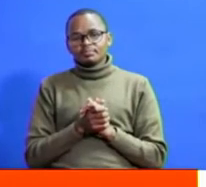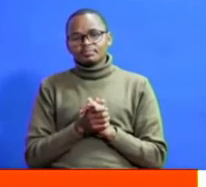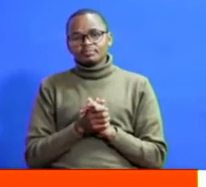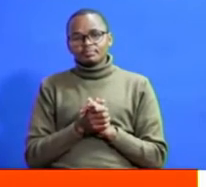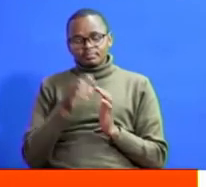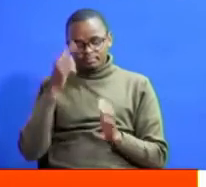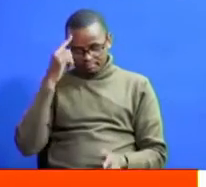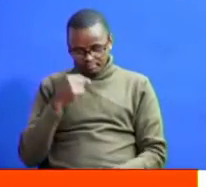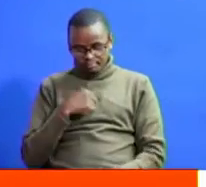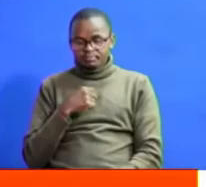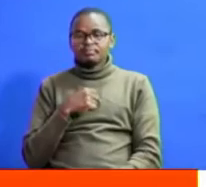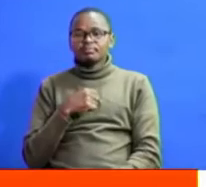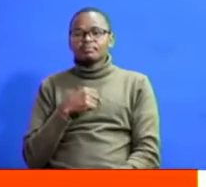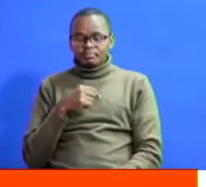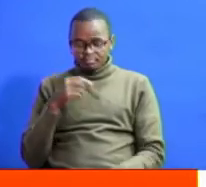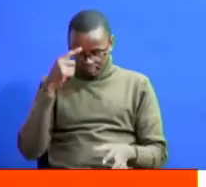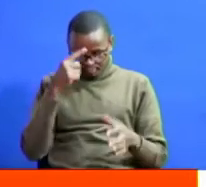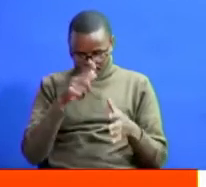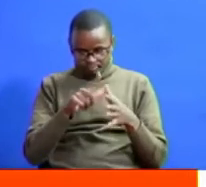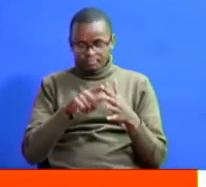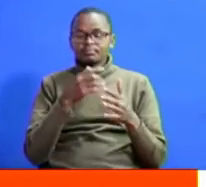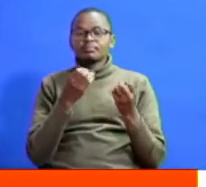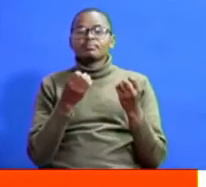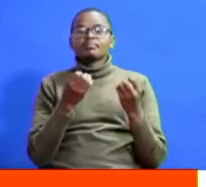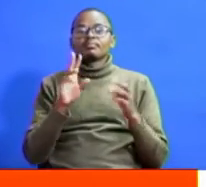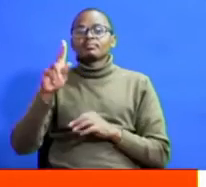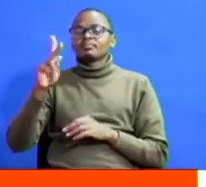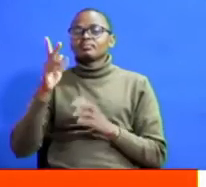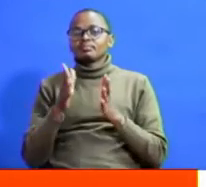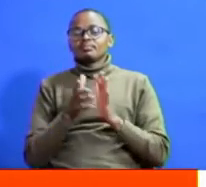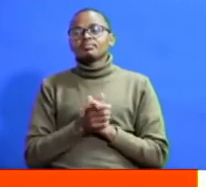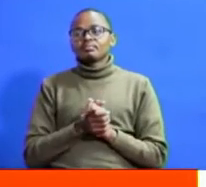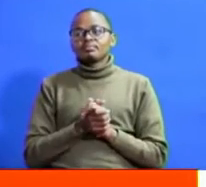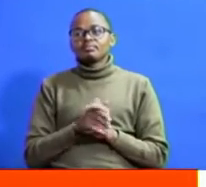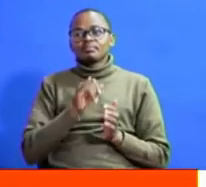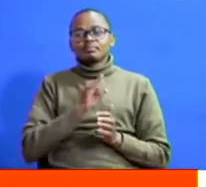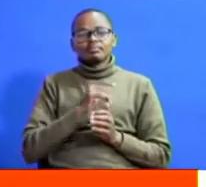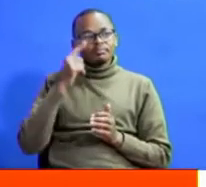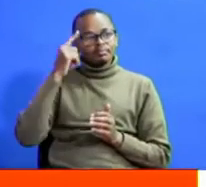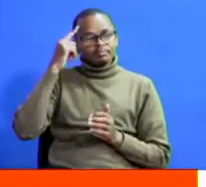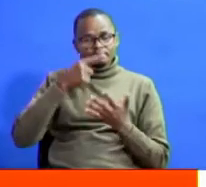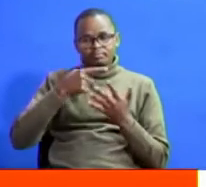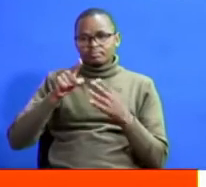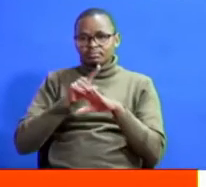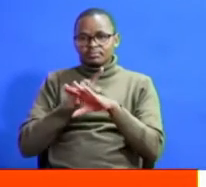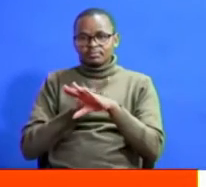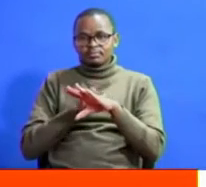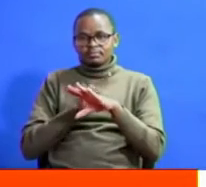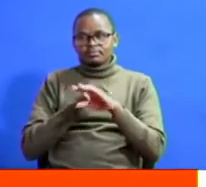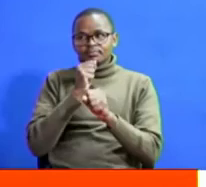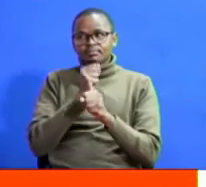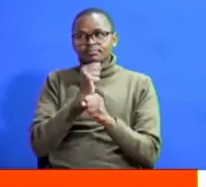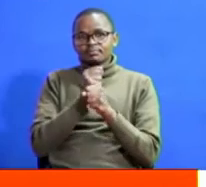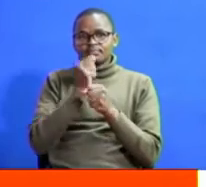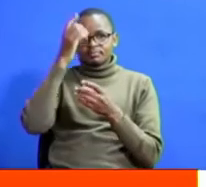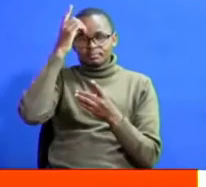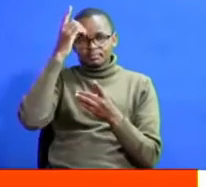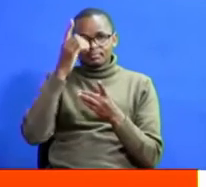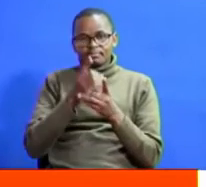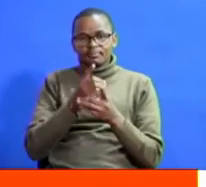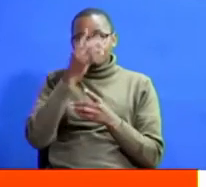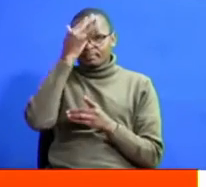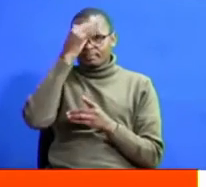for me and many Kenyans, I don't think it is the right time to make such a decision. Mm-hmm.